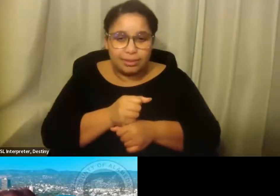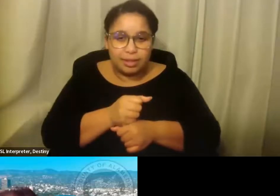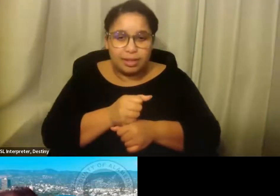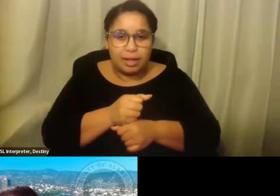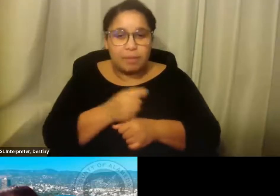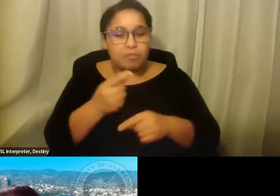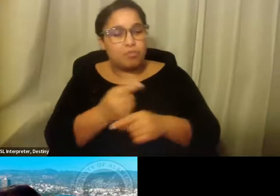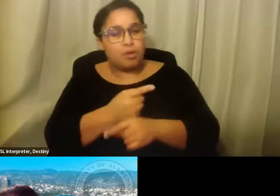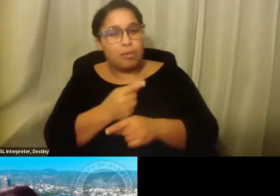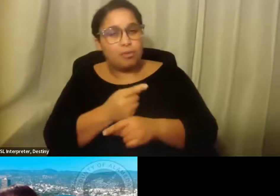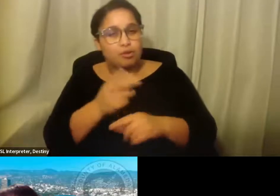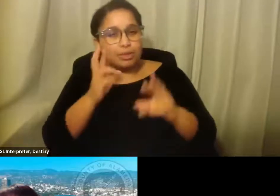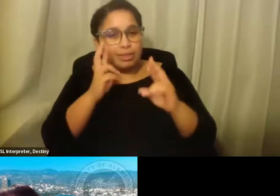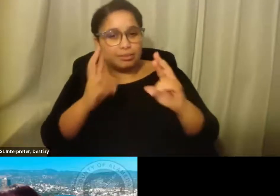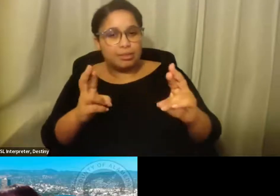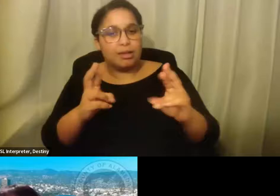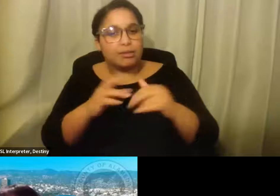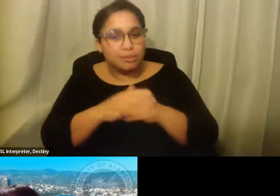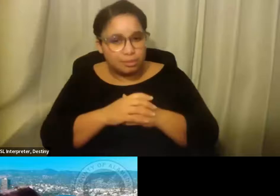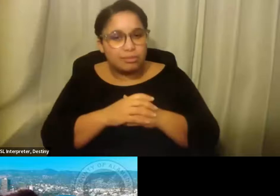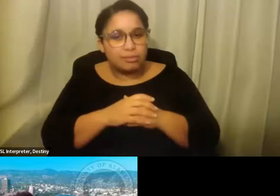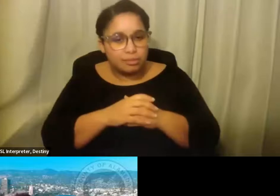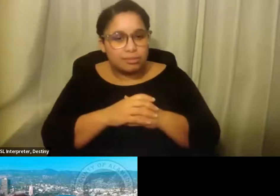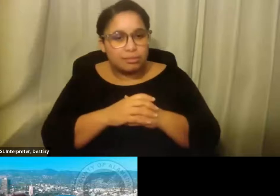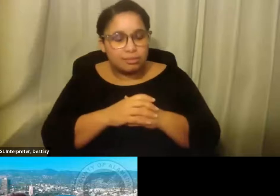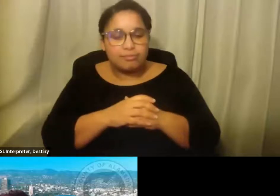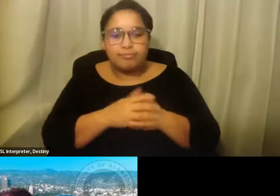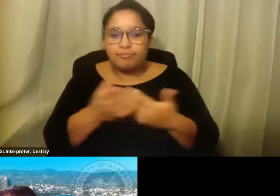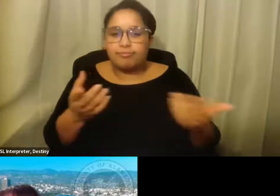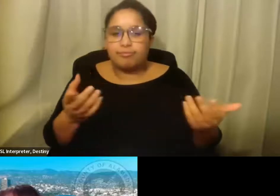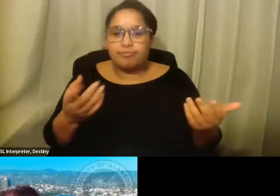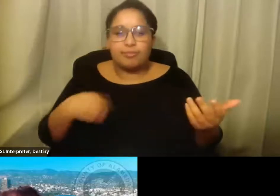proper amount of respect that they deserve. We have